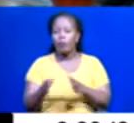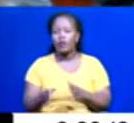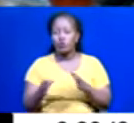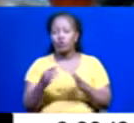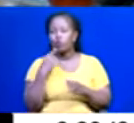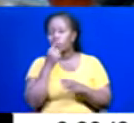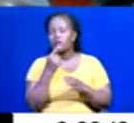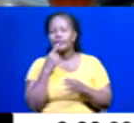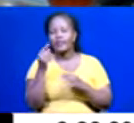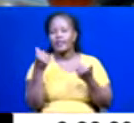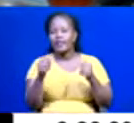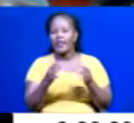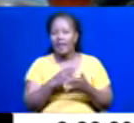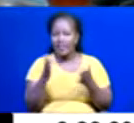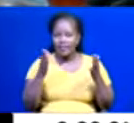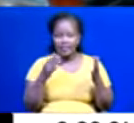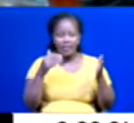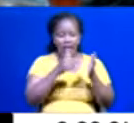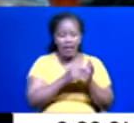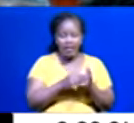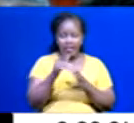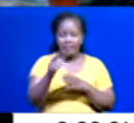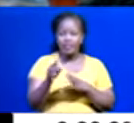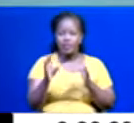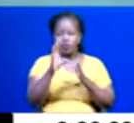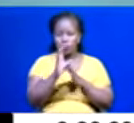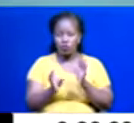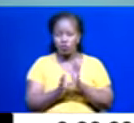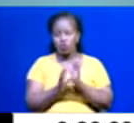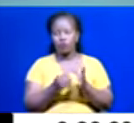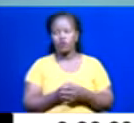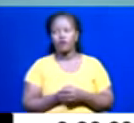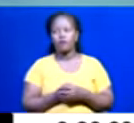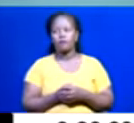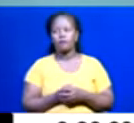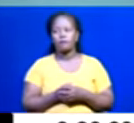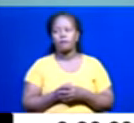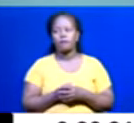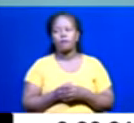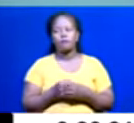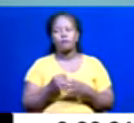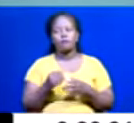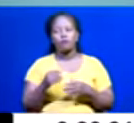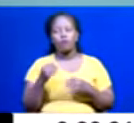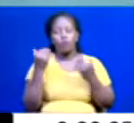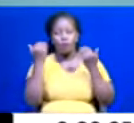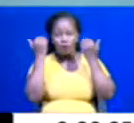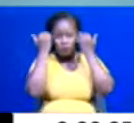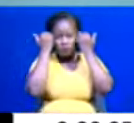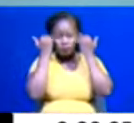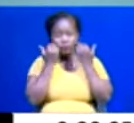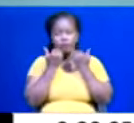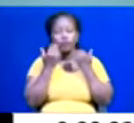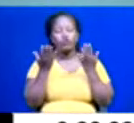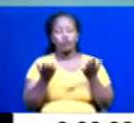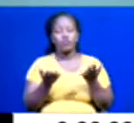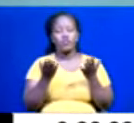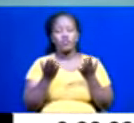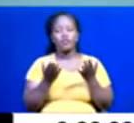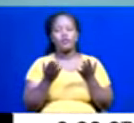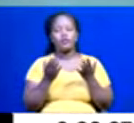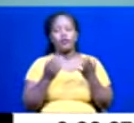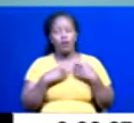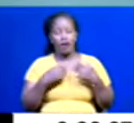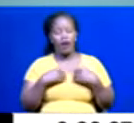anything as against a constitutional infringement against my client. My Lord, whereas the judiciary is vested with powers to